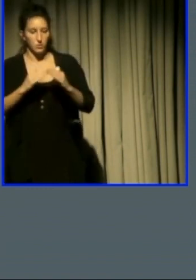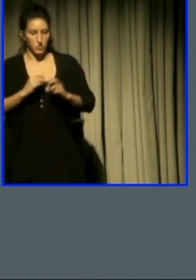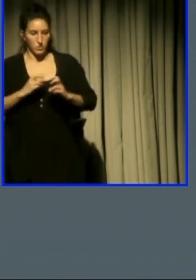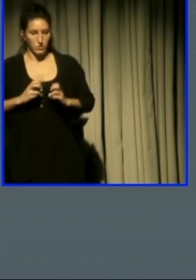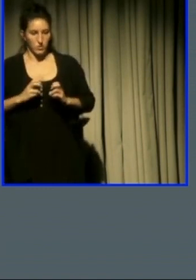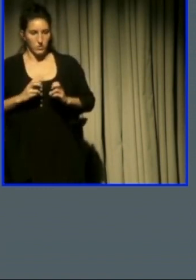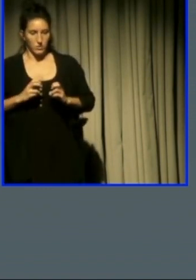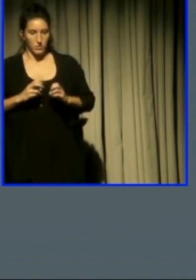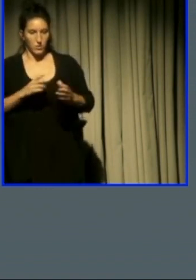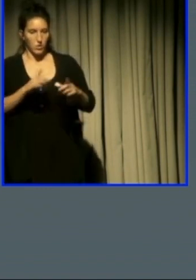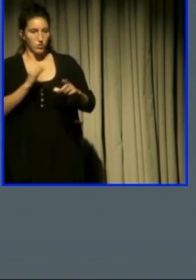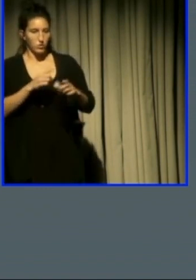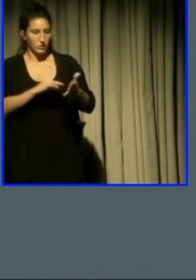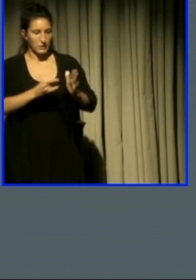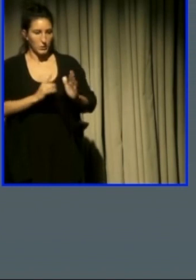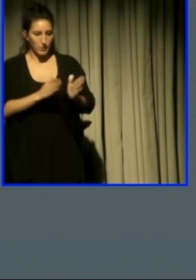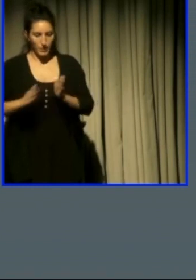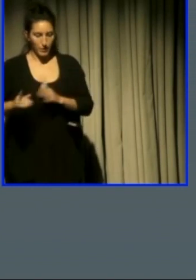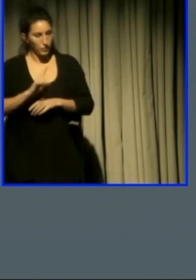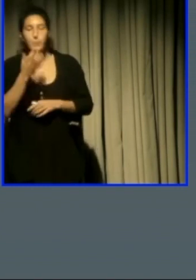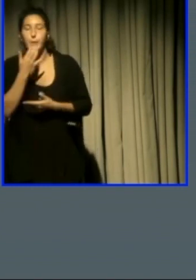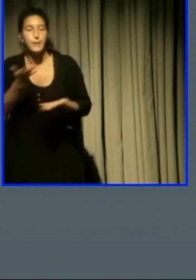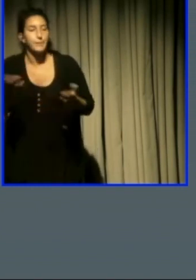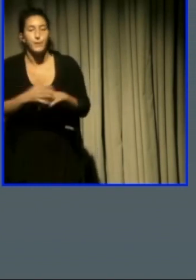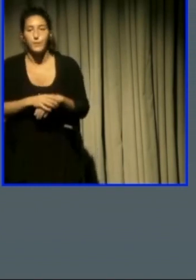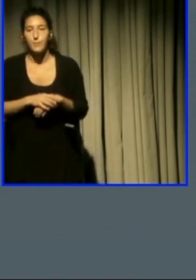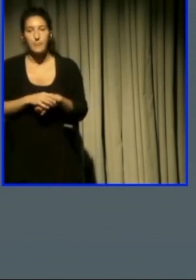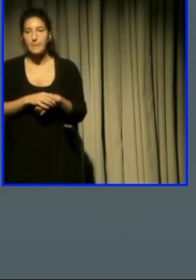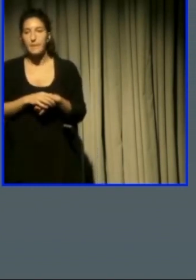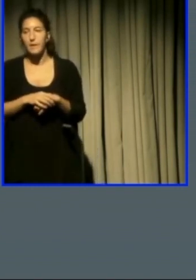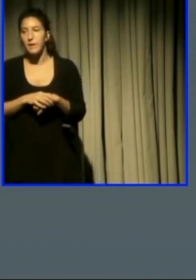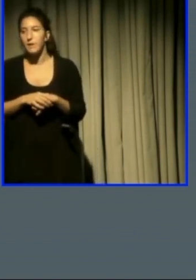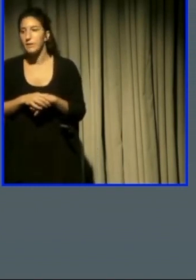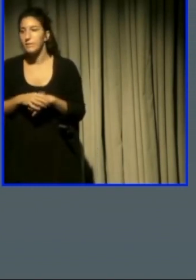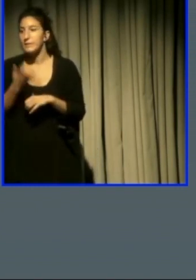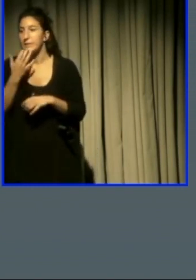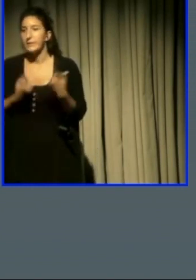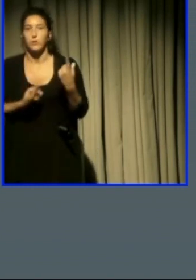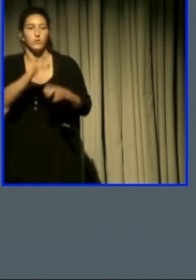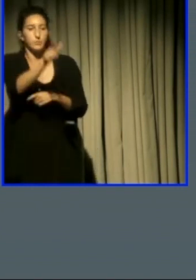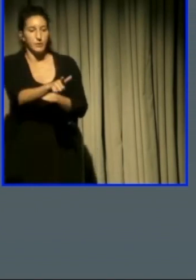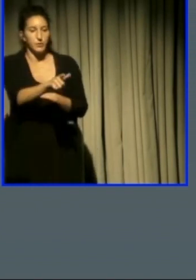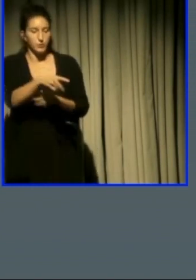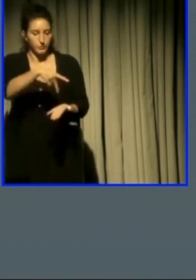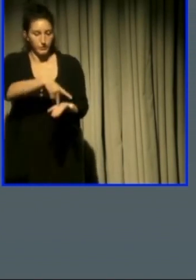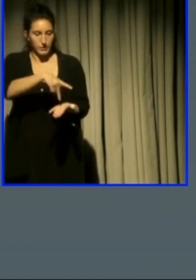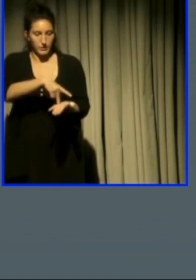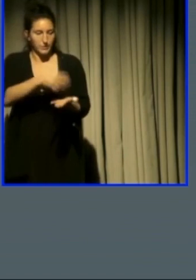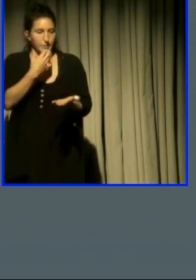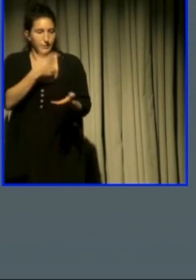So here's a great example of someone in person is connecting with someone somewhere else, their colleague perhaps,